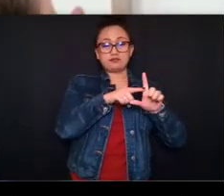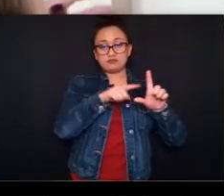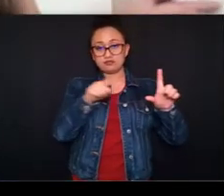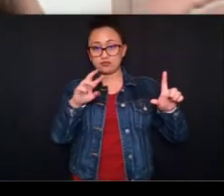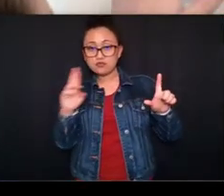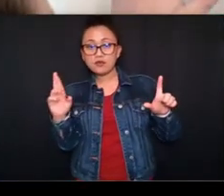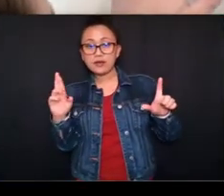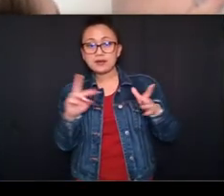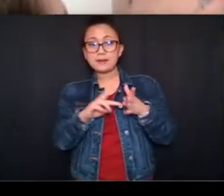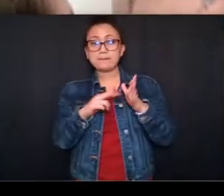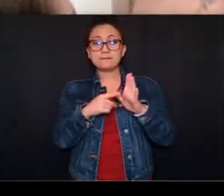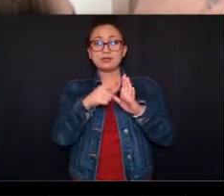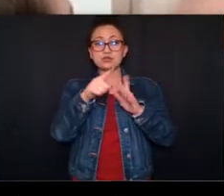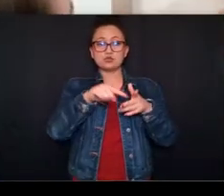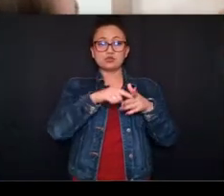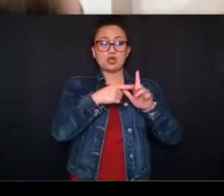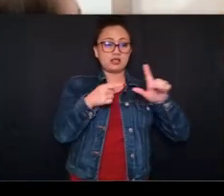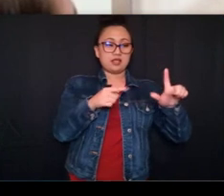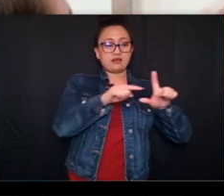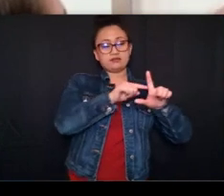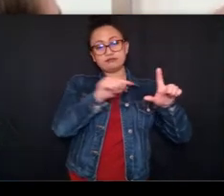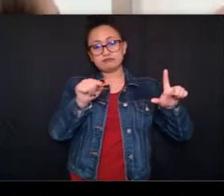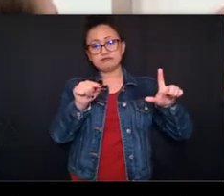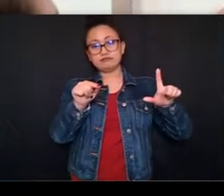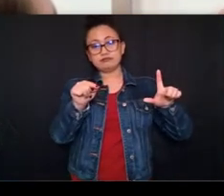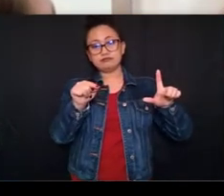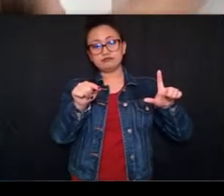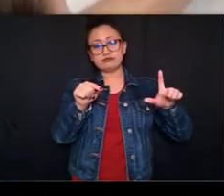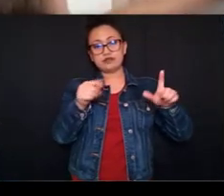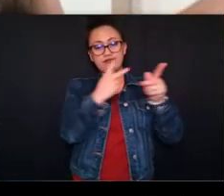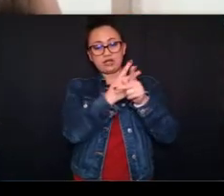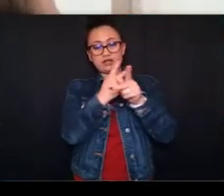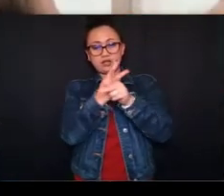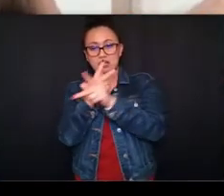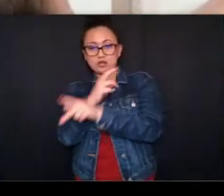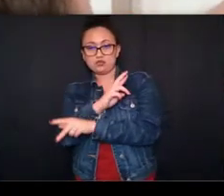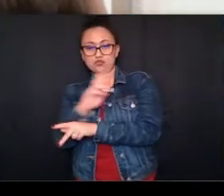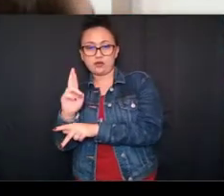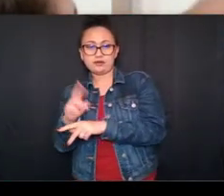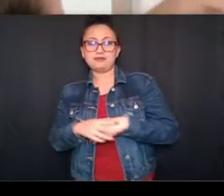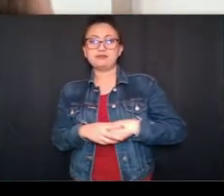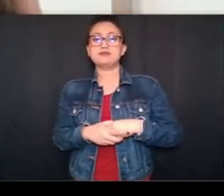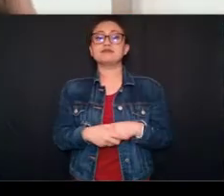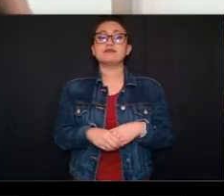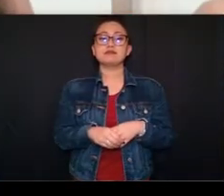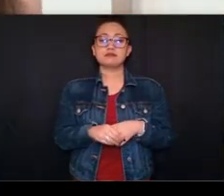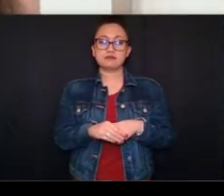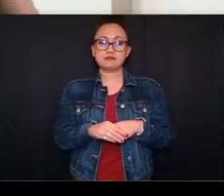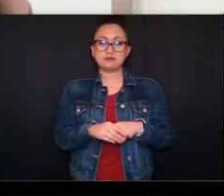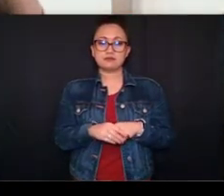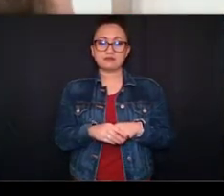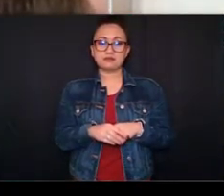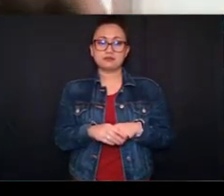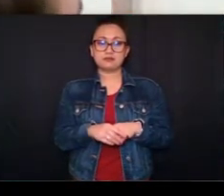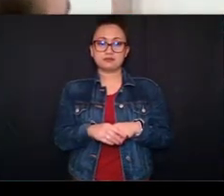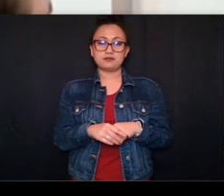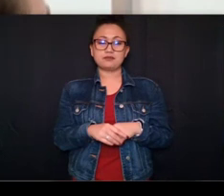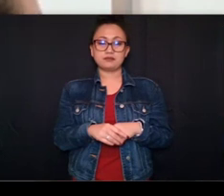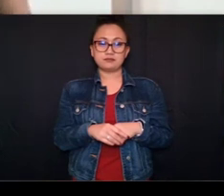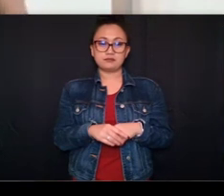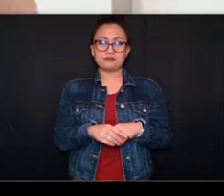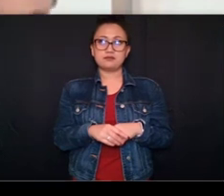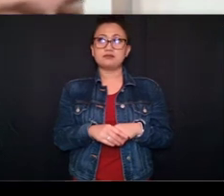When you look at that, you can do the first multiplication or division, then bring the problem down, then do the next multiplication or division, bring the problem down, then do the